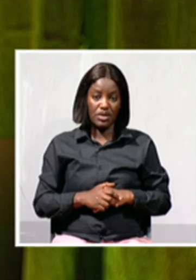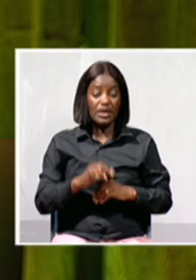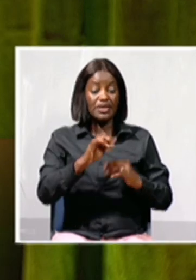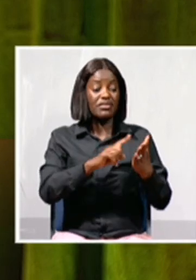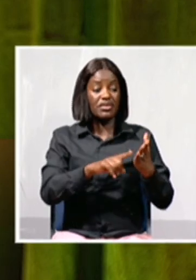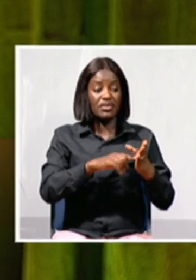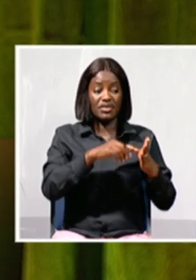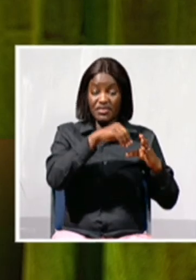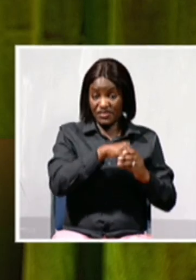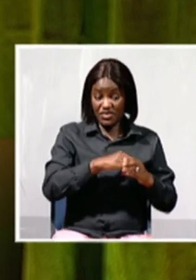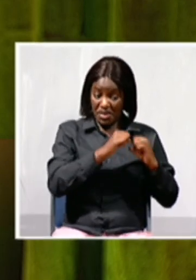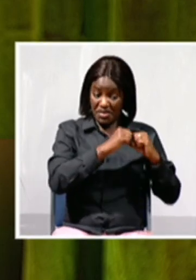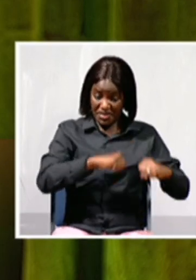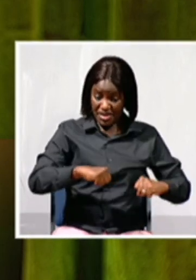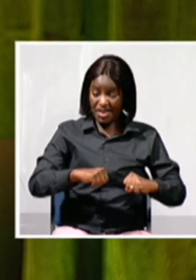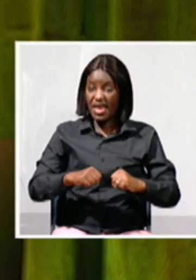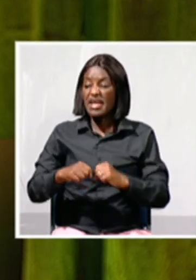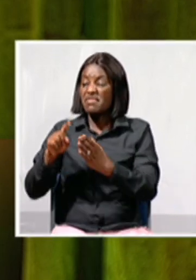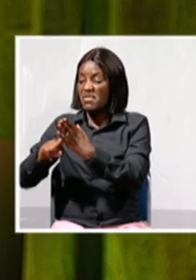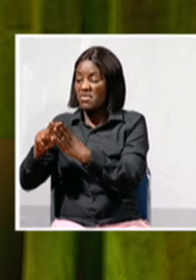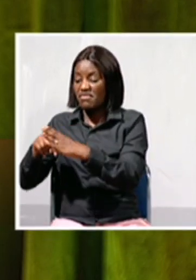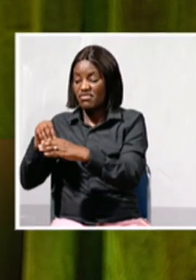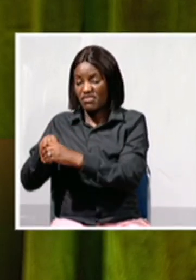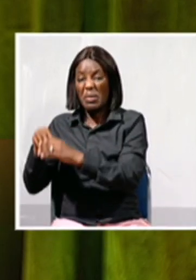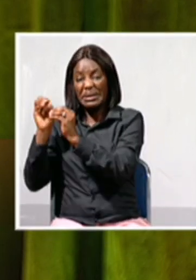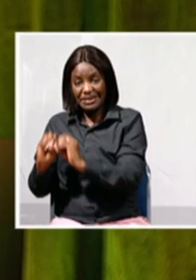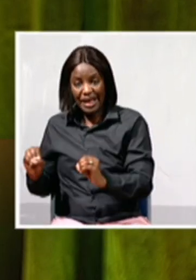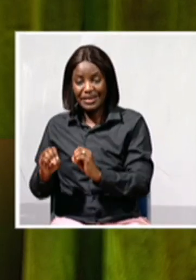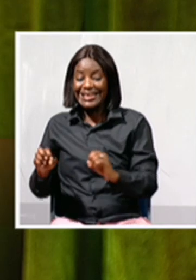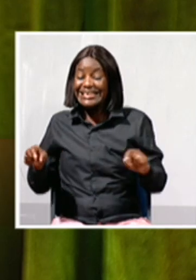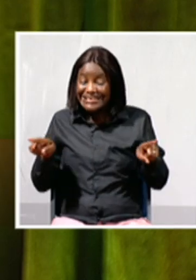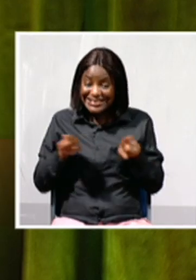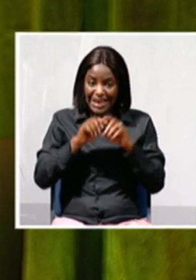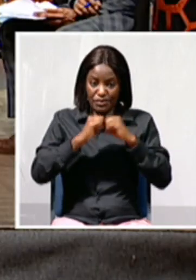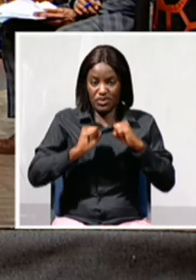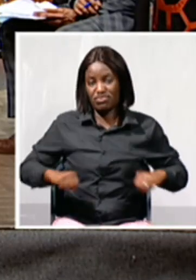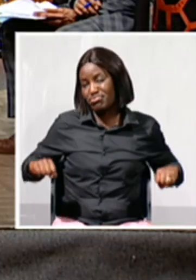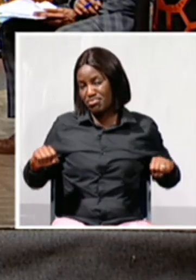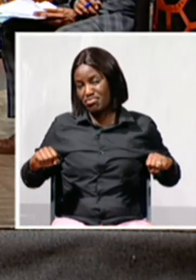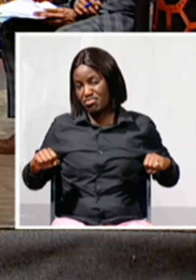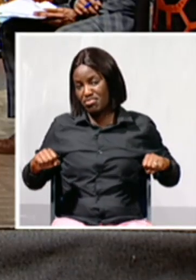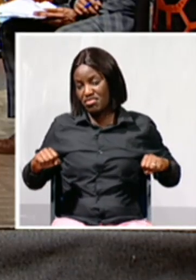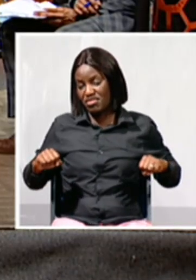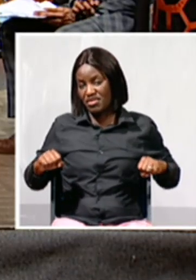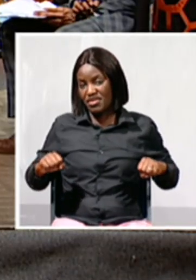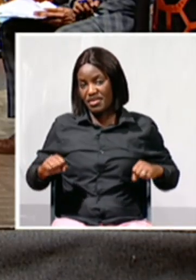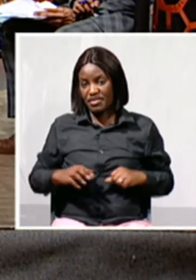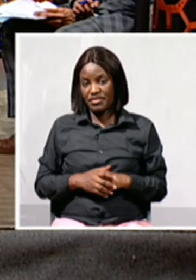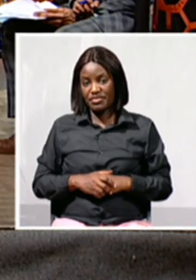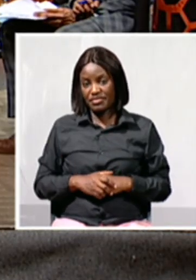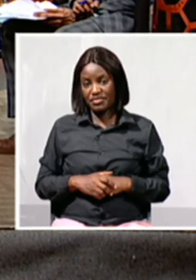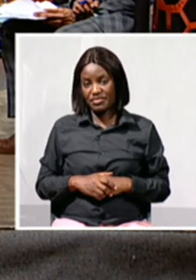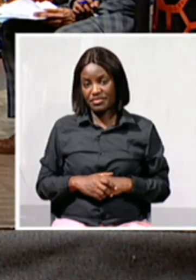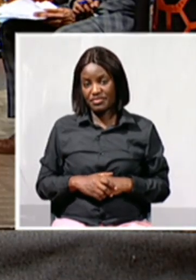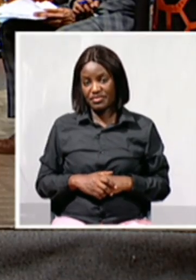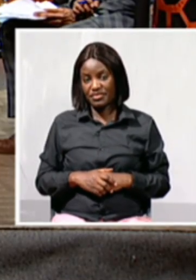vote, you've made a choice. If you don't vote, you haven't made a choice. So regardless of the fact that you live with your parents or not, it indirectly sort of